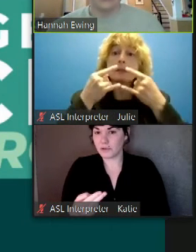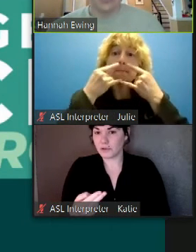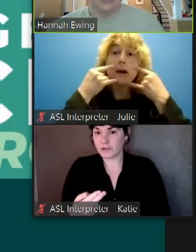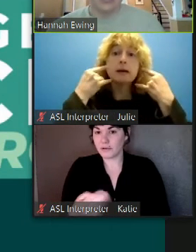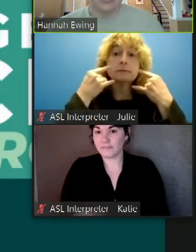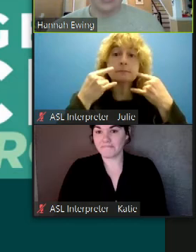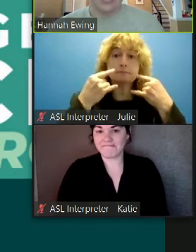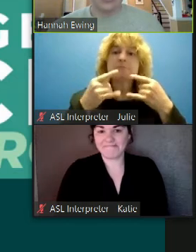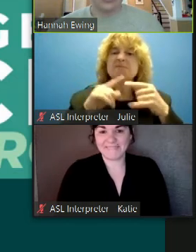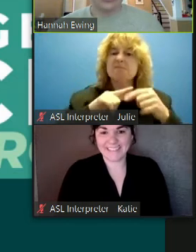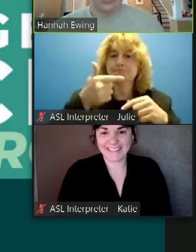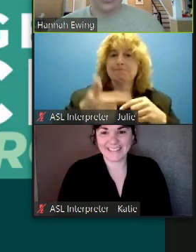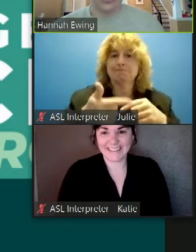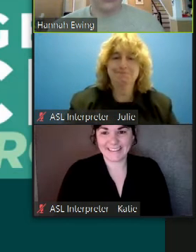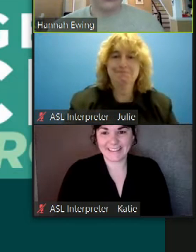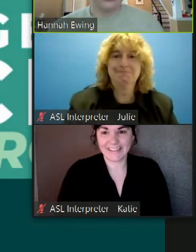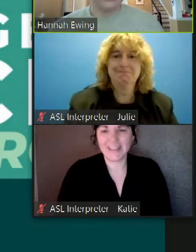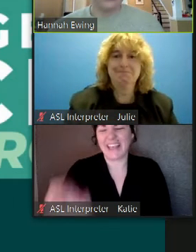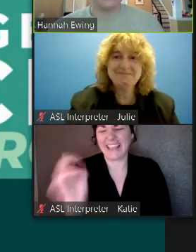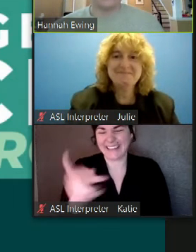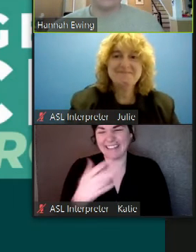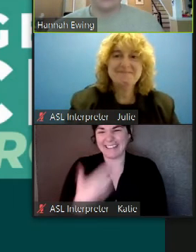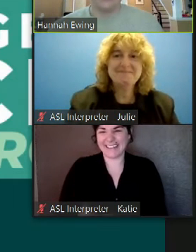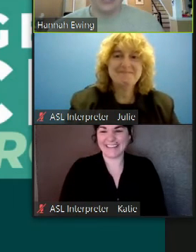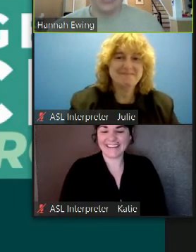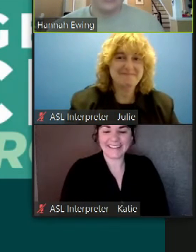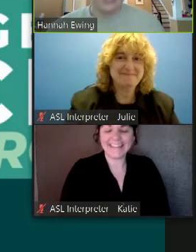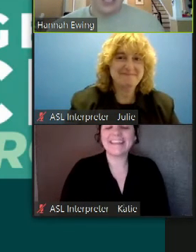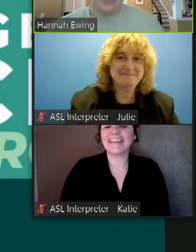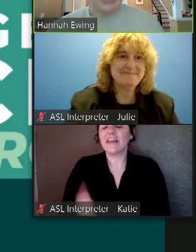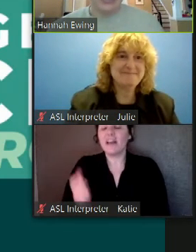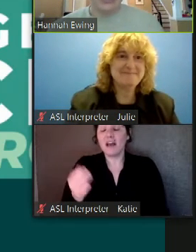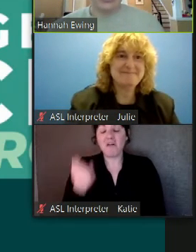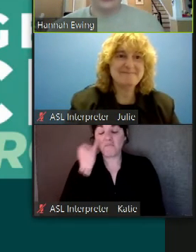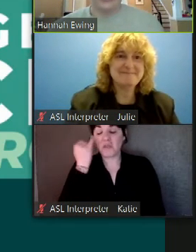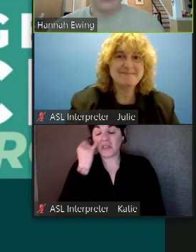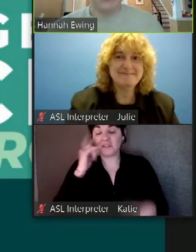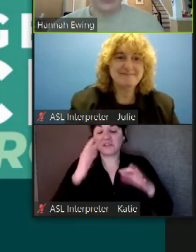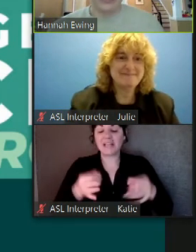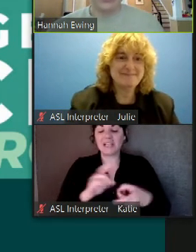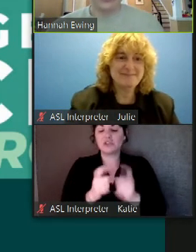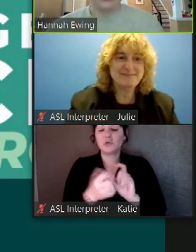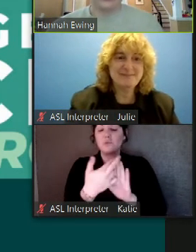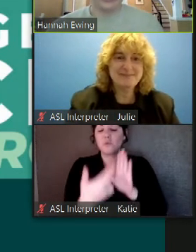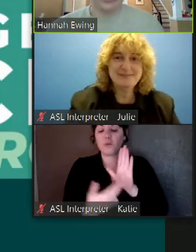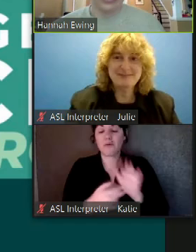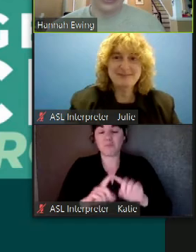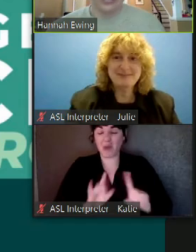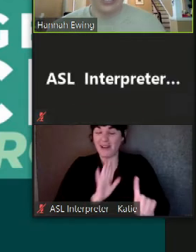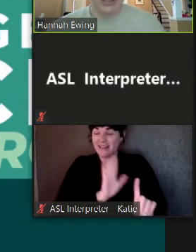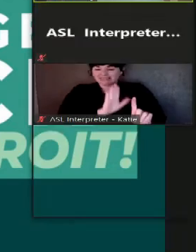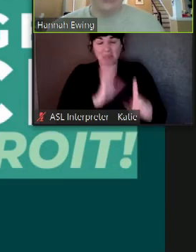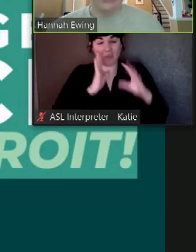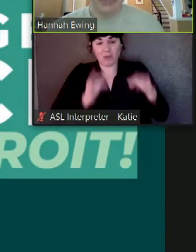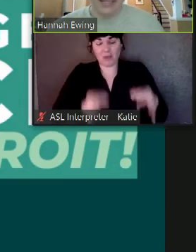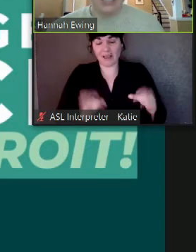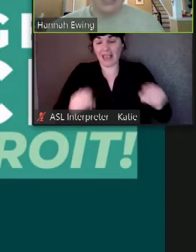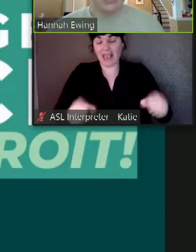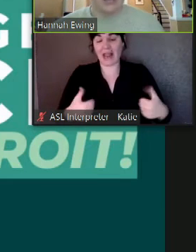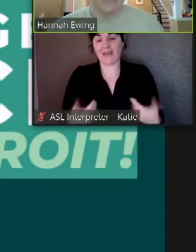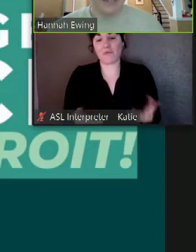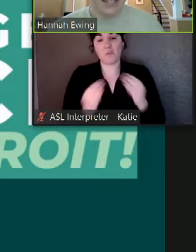the business decides to change their rules because they have the ability to enforce stricter rules in their